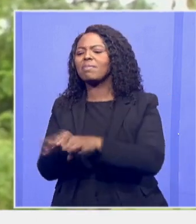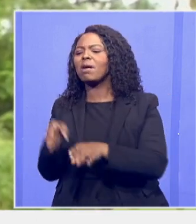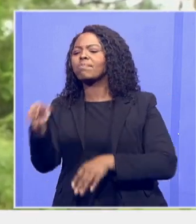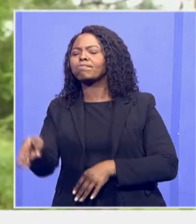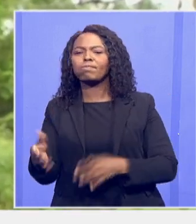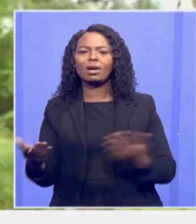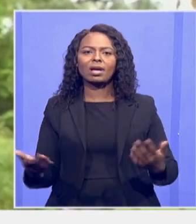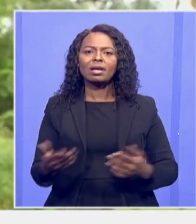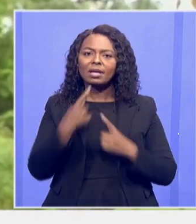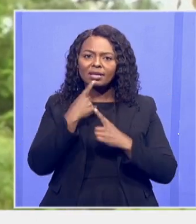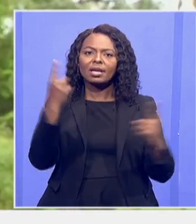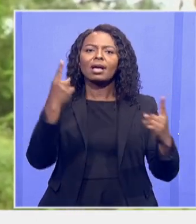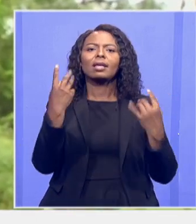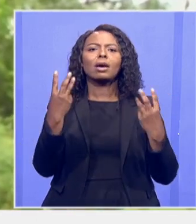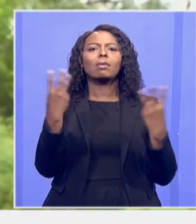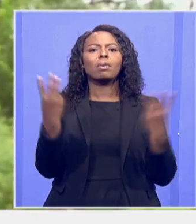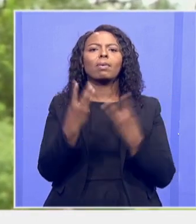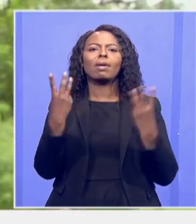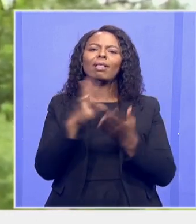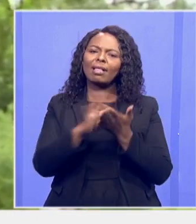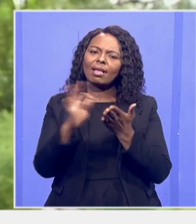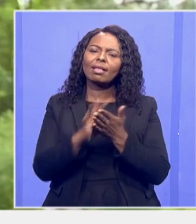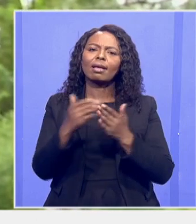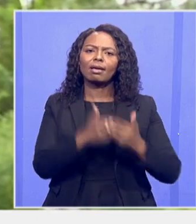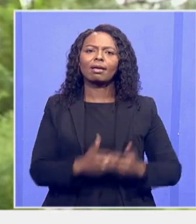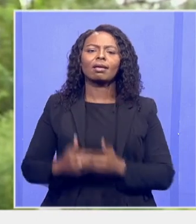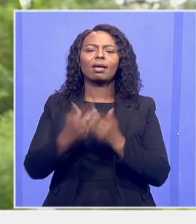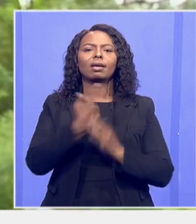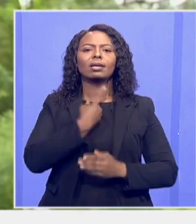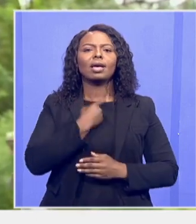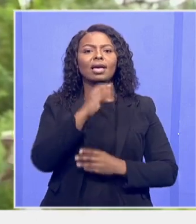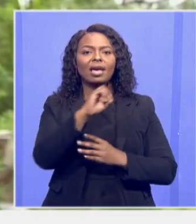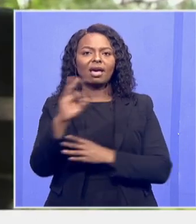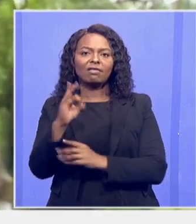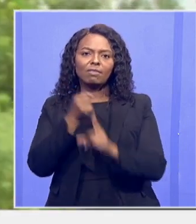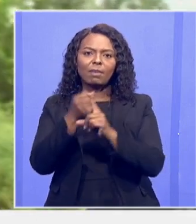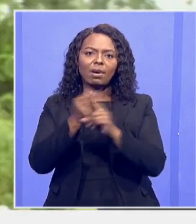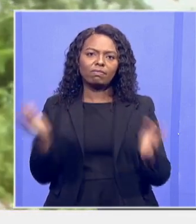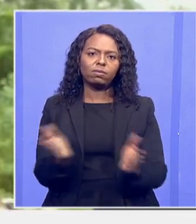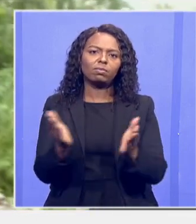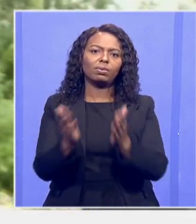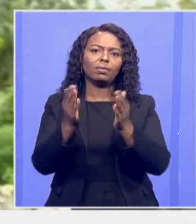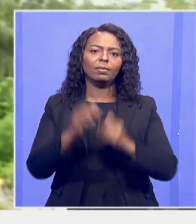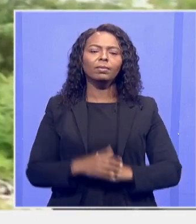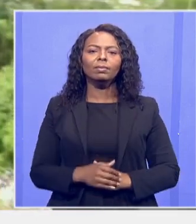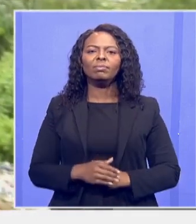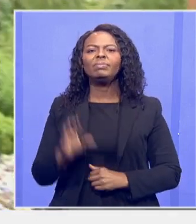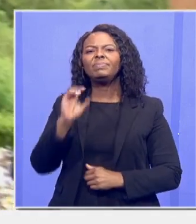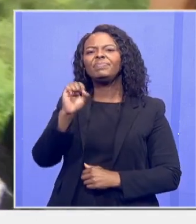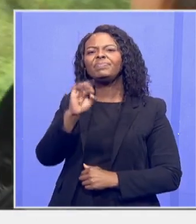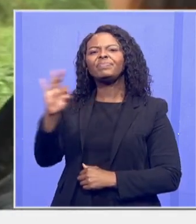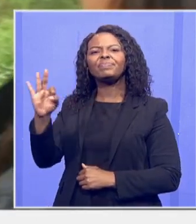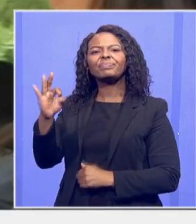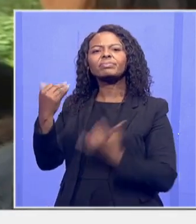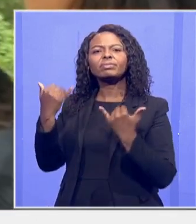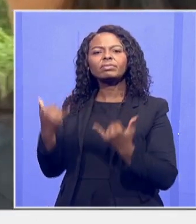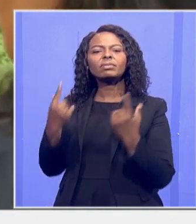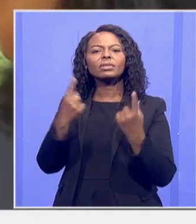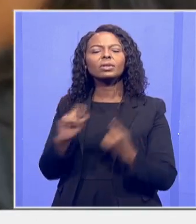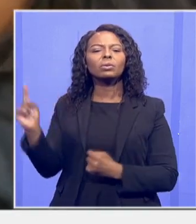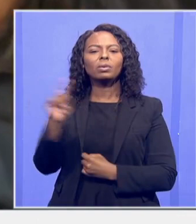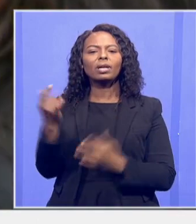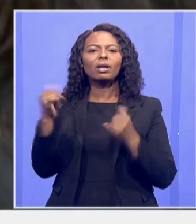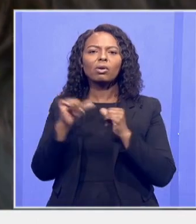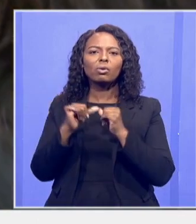people, let us clean up after our communities, and the EFF is going to be at the forefront of that struggle. And what is the EFF's view on this